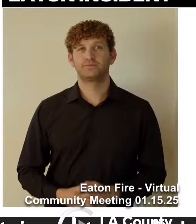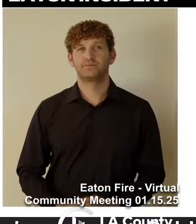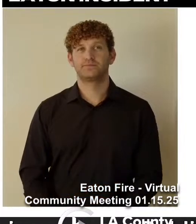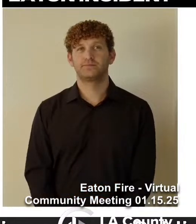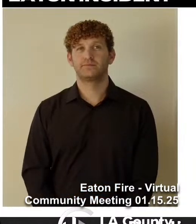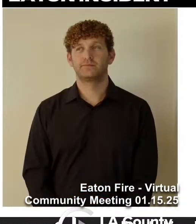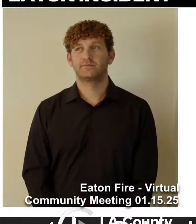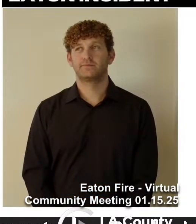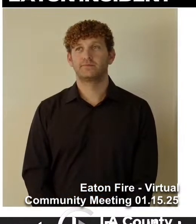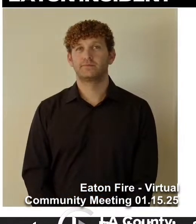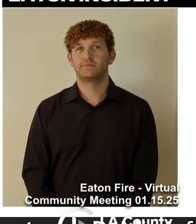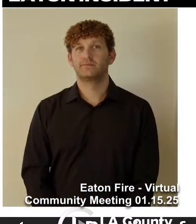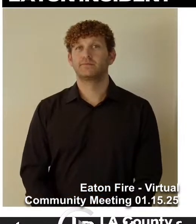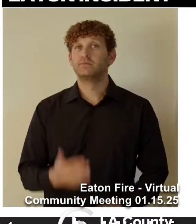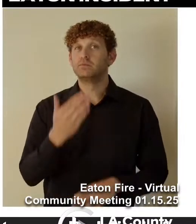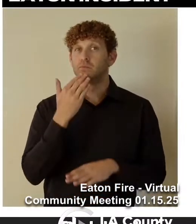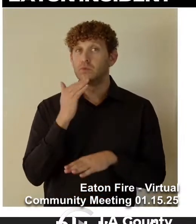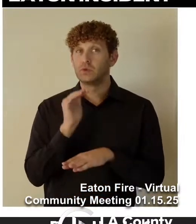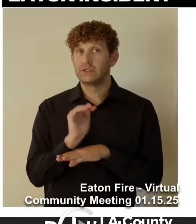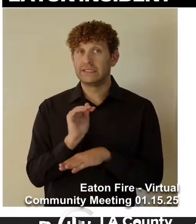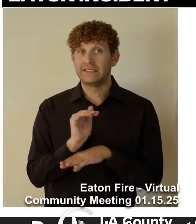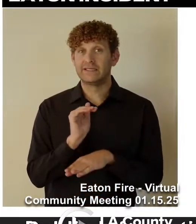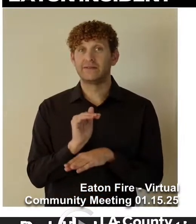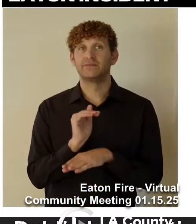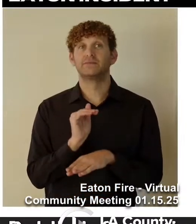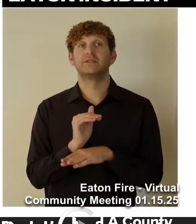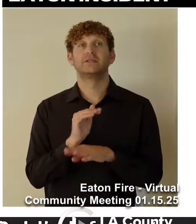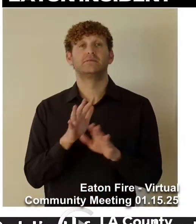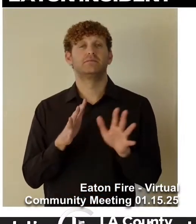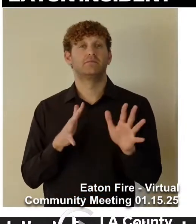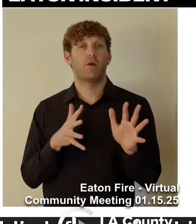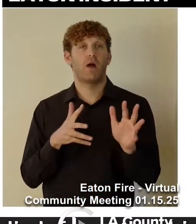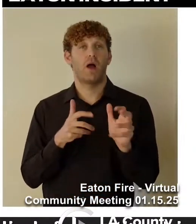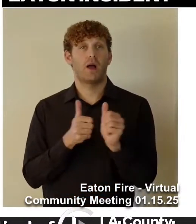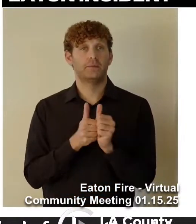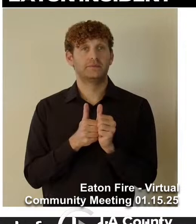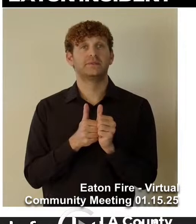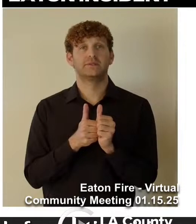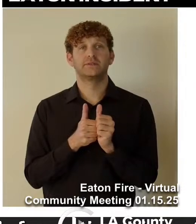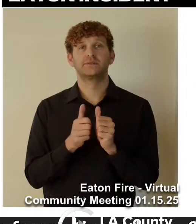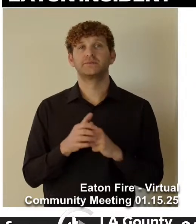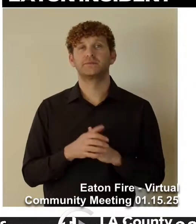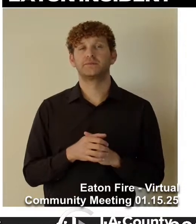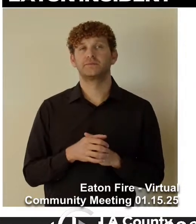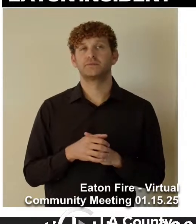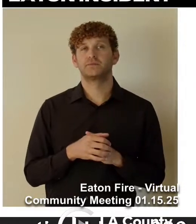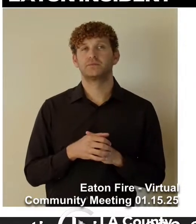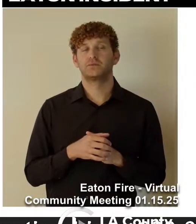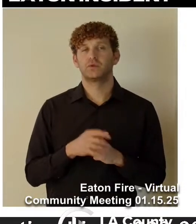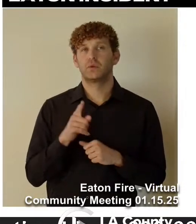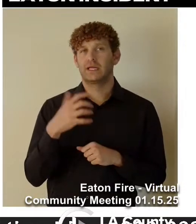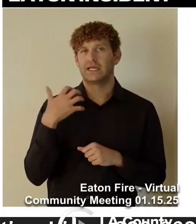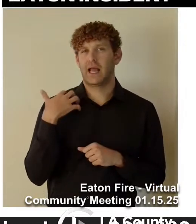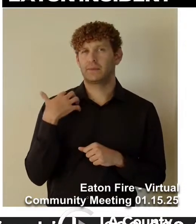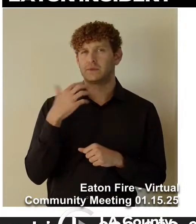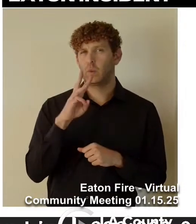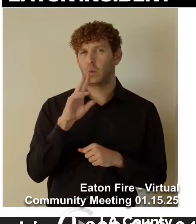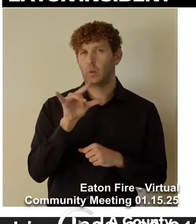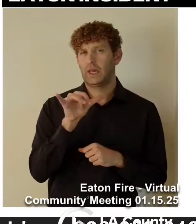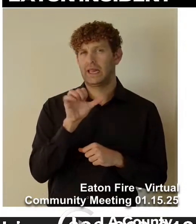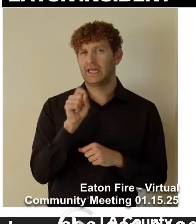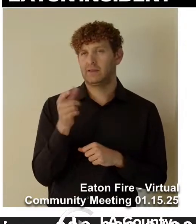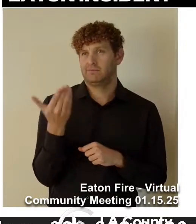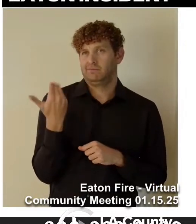Good evening. To start off, I wanted to follow up with specifically what Captain Williams was speaking on, and that's updated damage